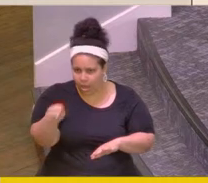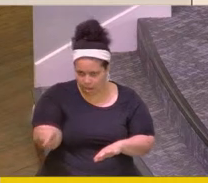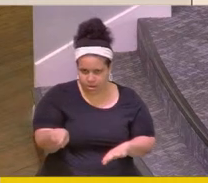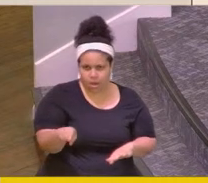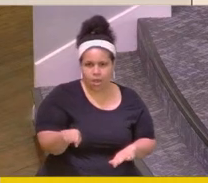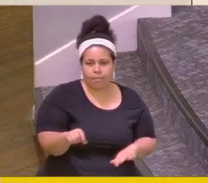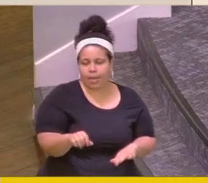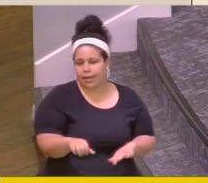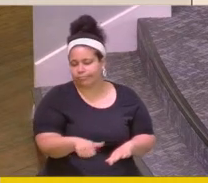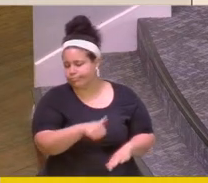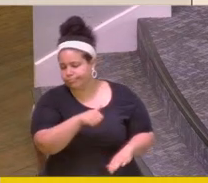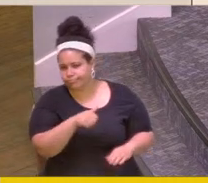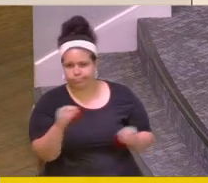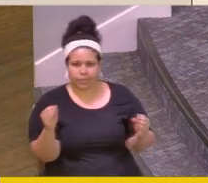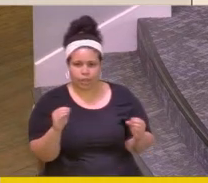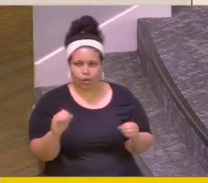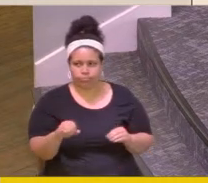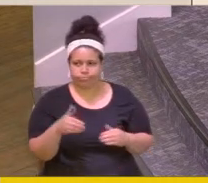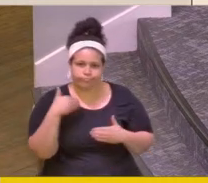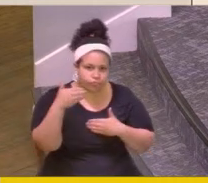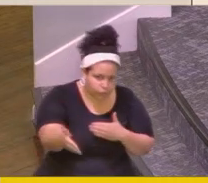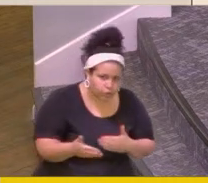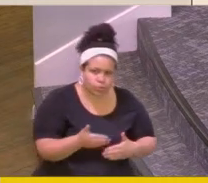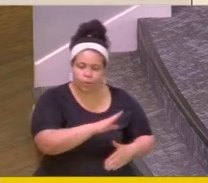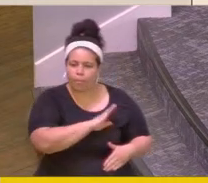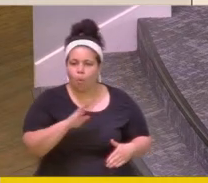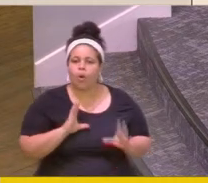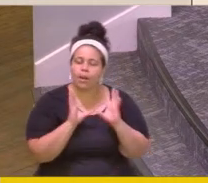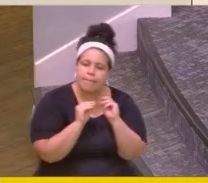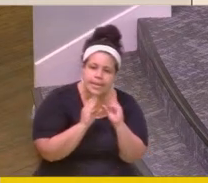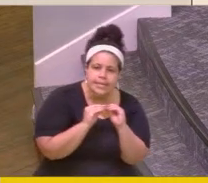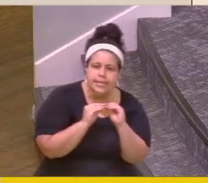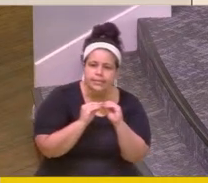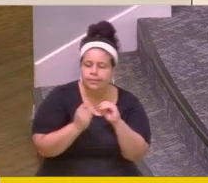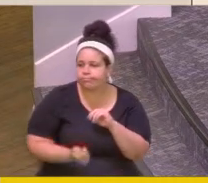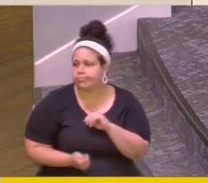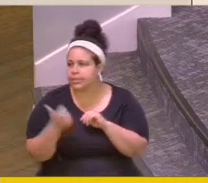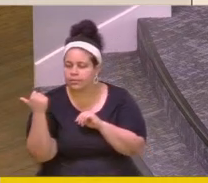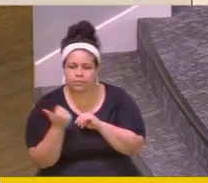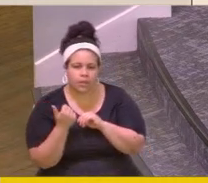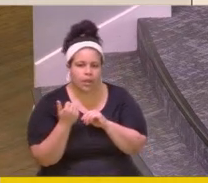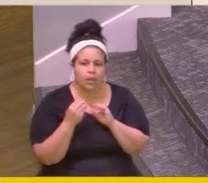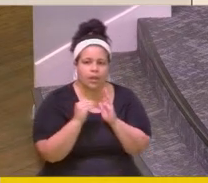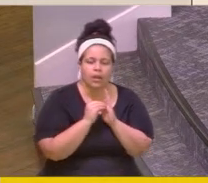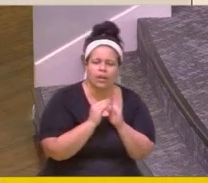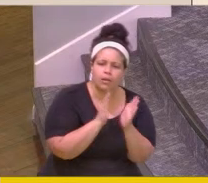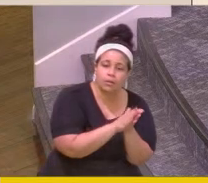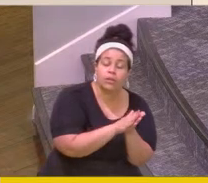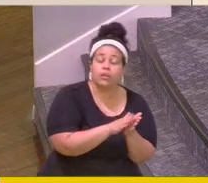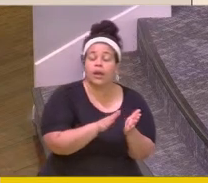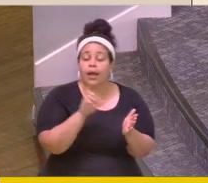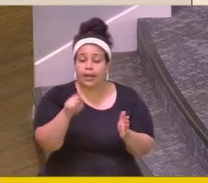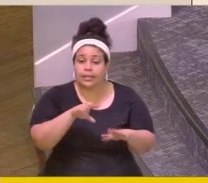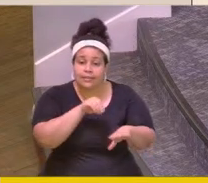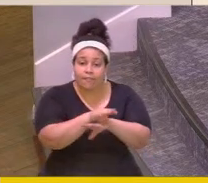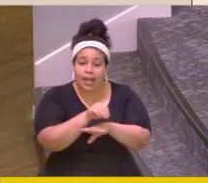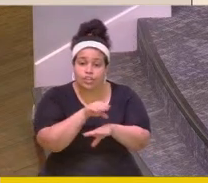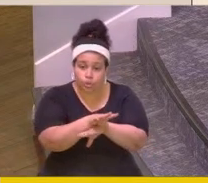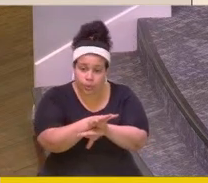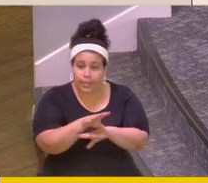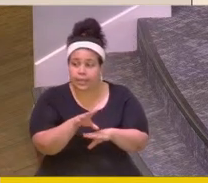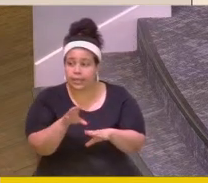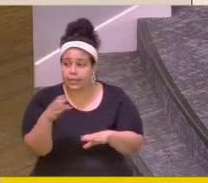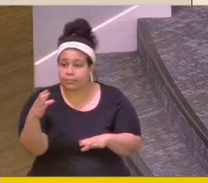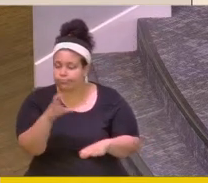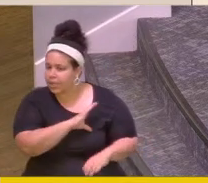had been eliminated. They also noted that the board had established an advisory committee of 15 stakeholders, with the